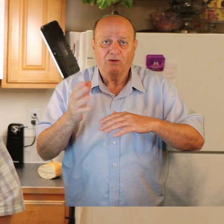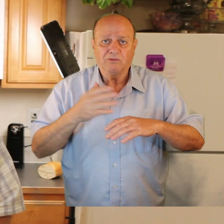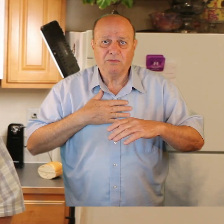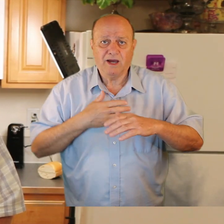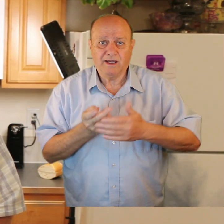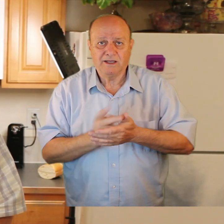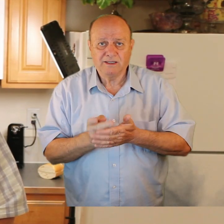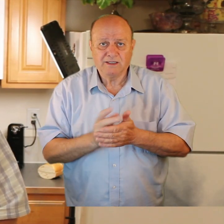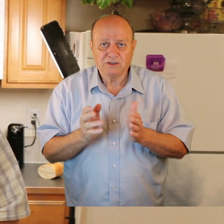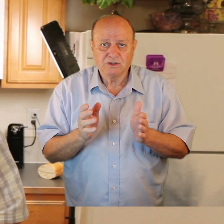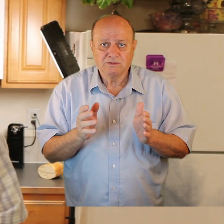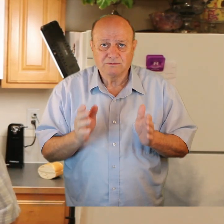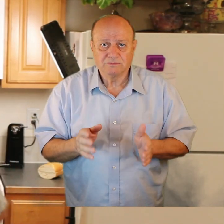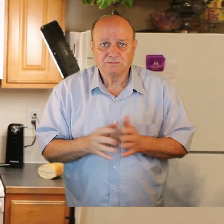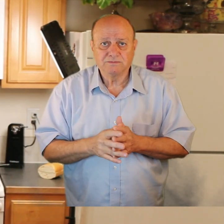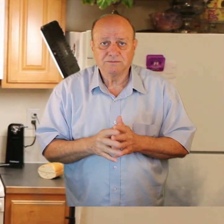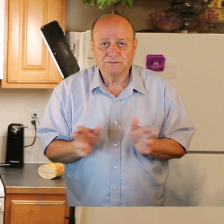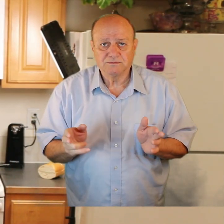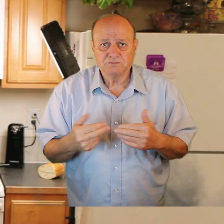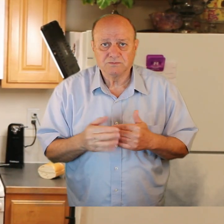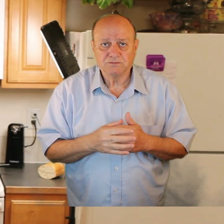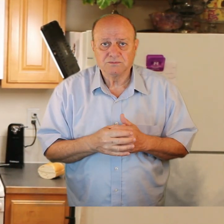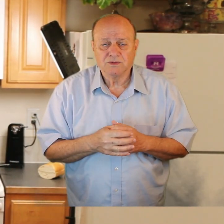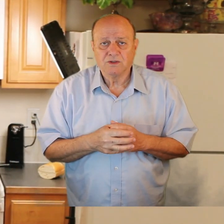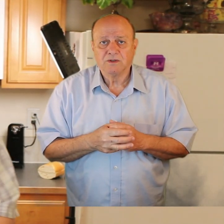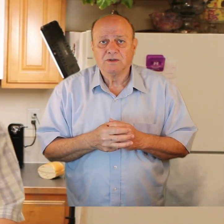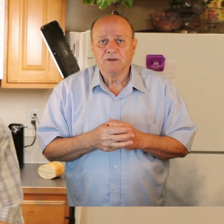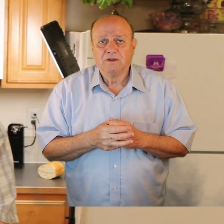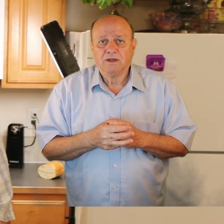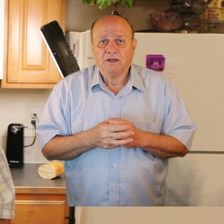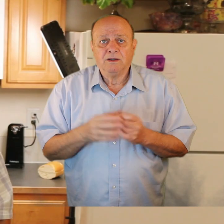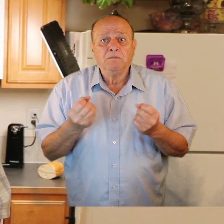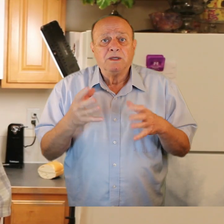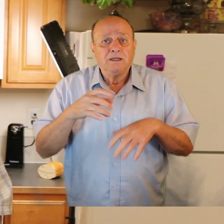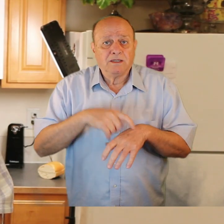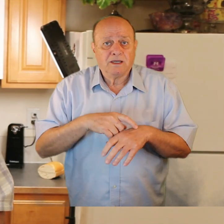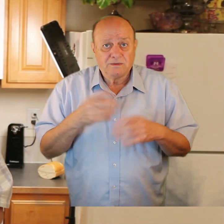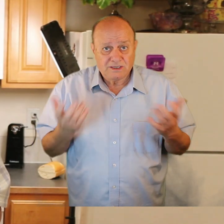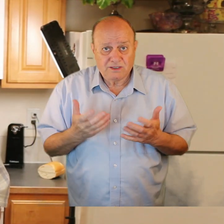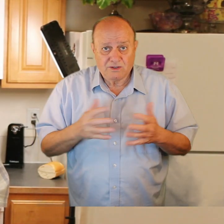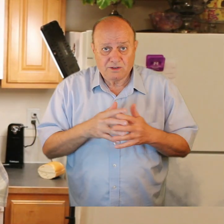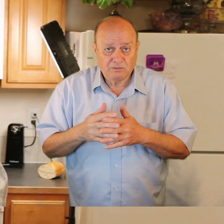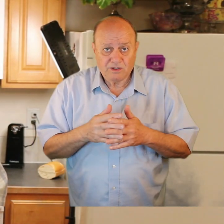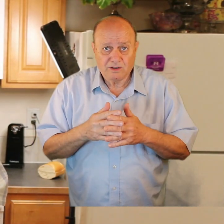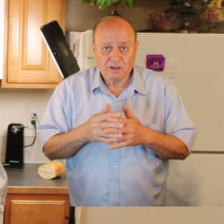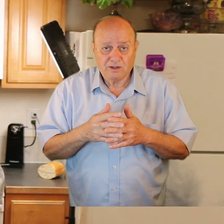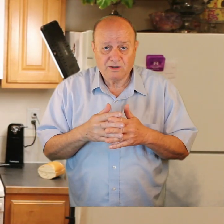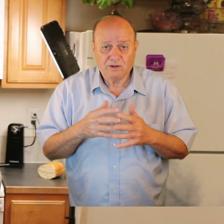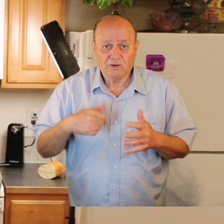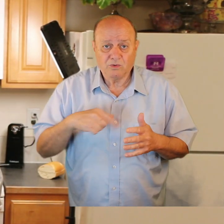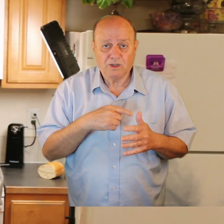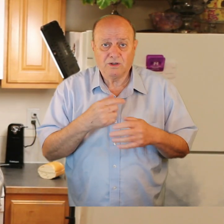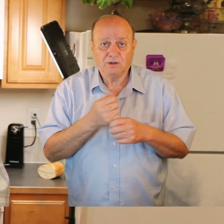a vinaigrette dressing. Now, many times in here in America, we make the